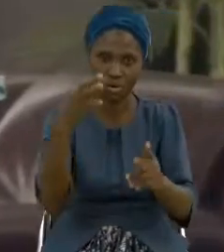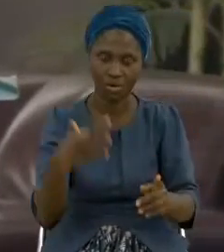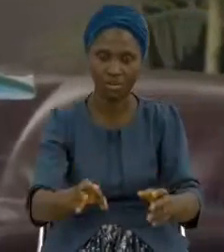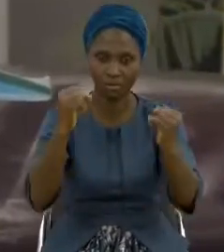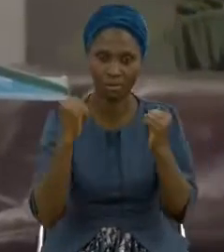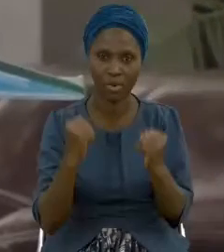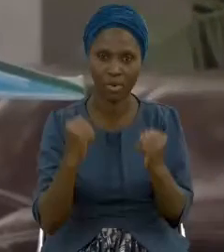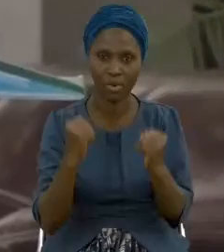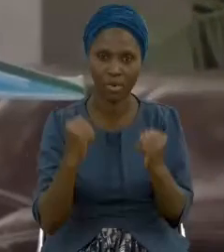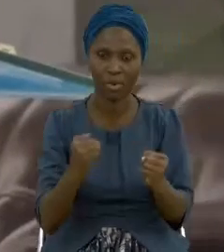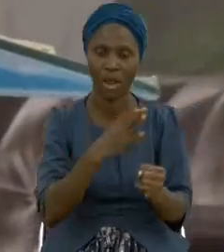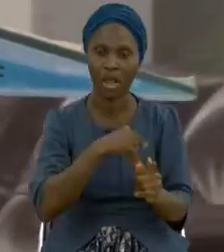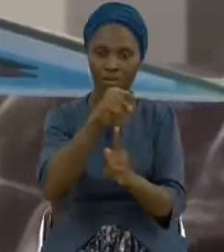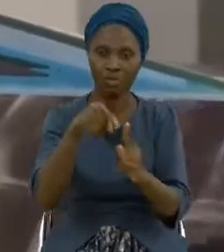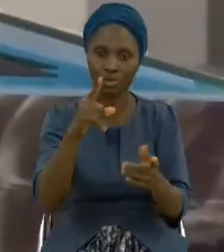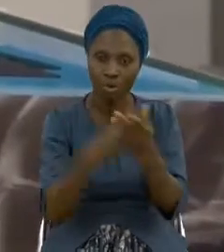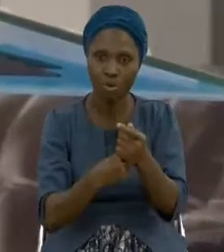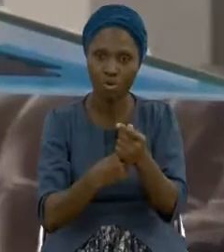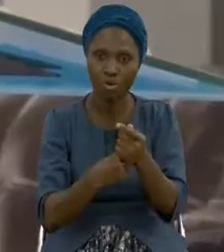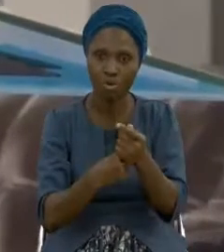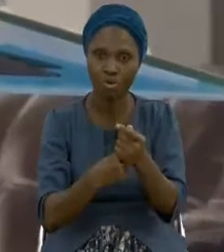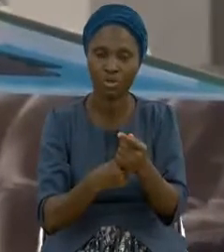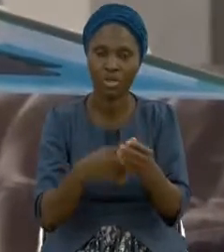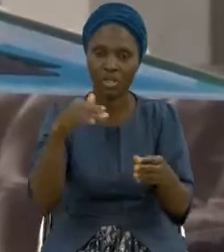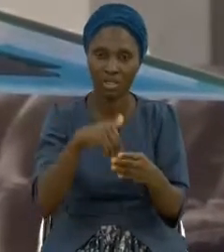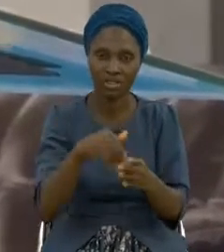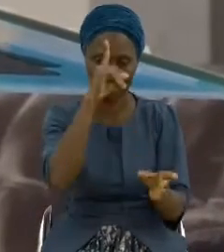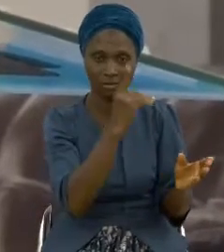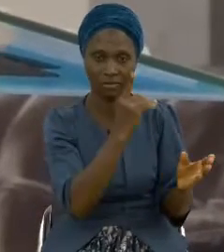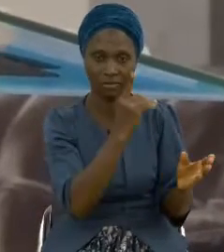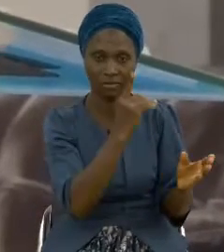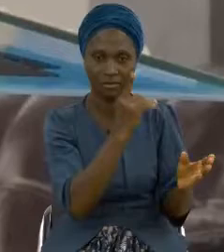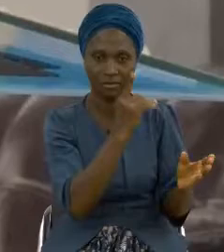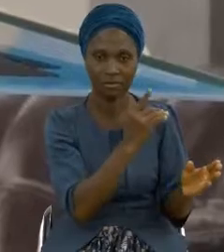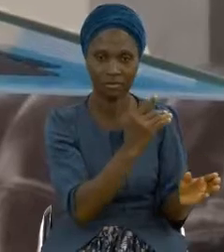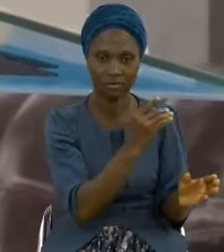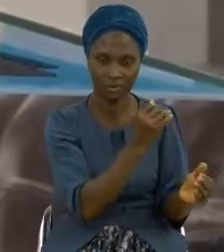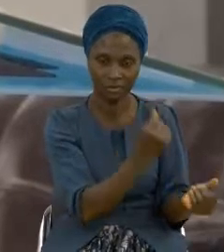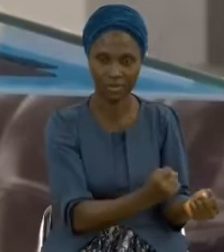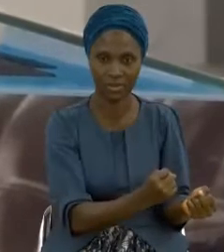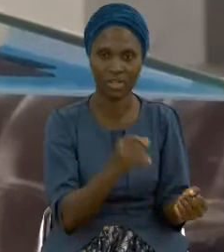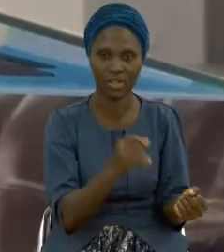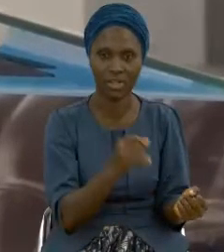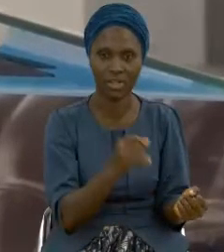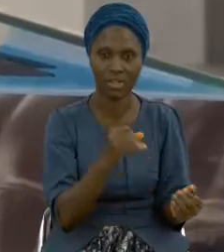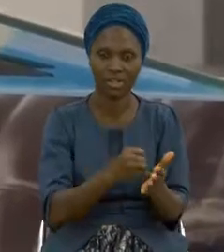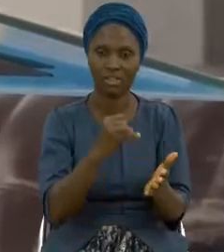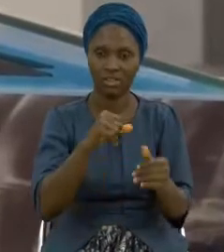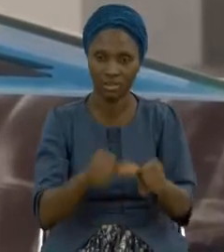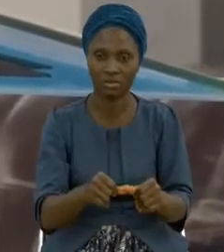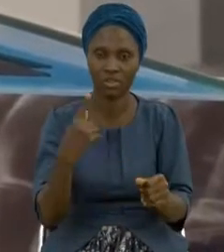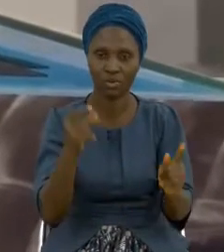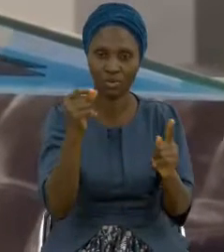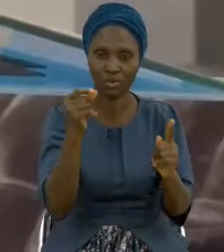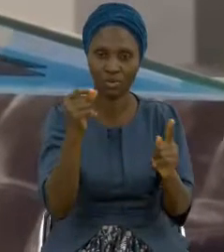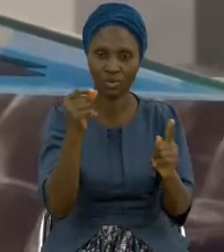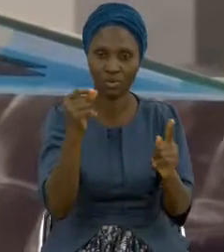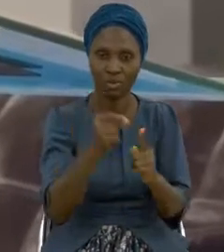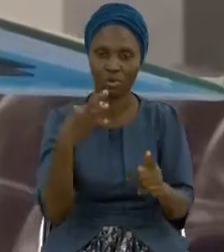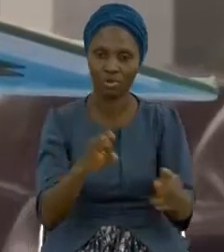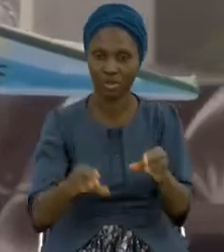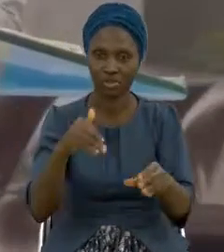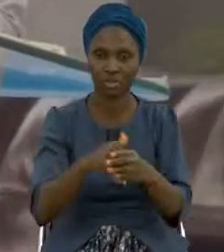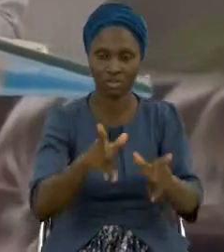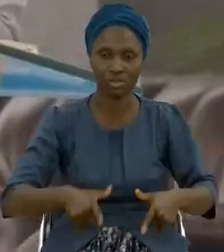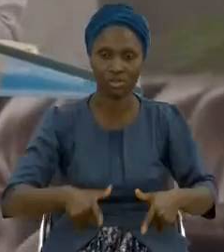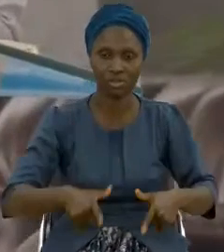word of performance in your life. As thou hast believed, so be done unto thee.